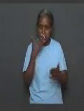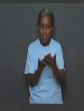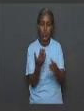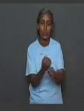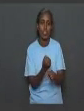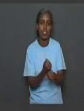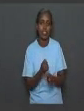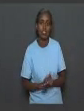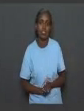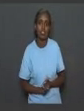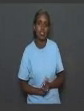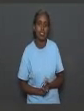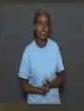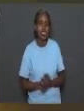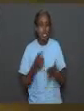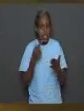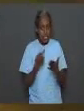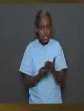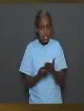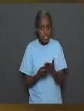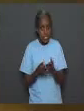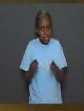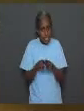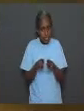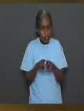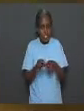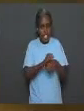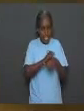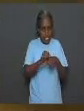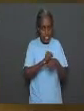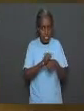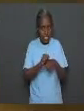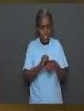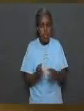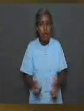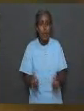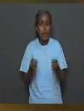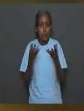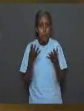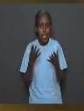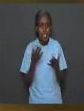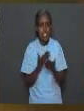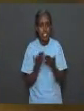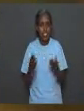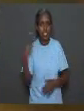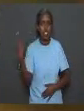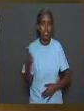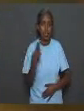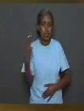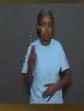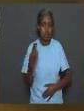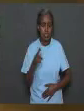answer, good work. This seems like an exercise that could have many